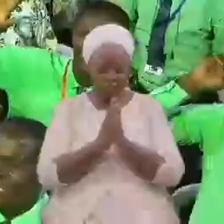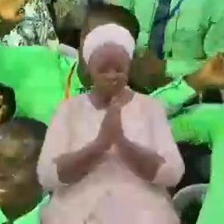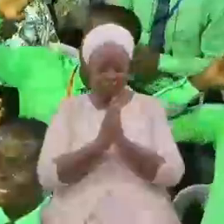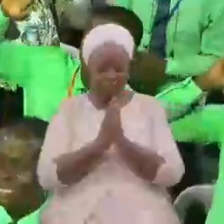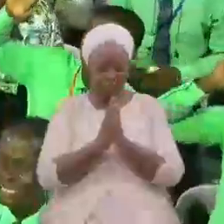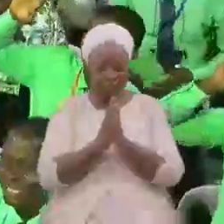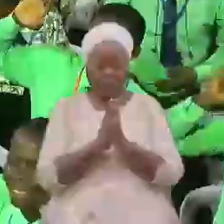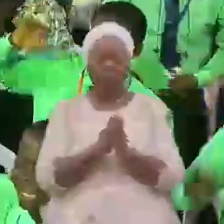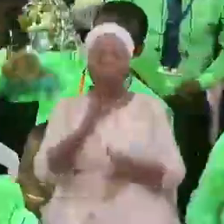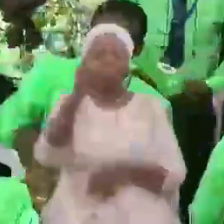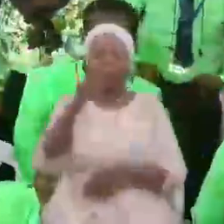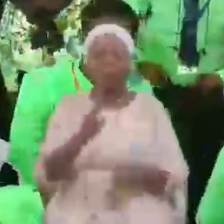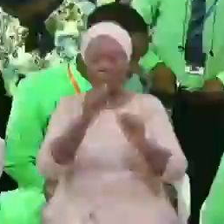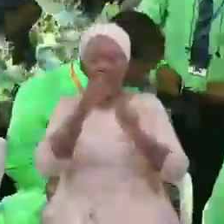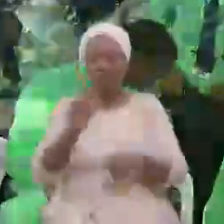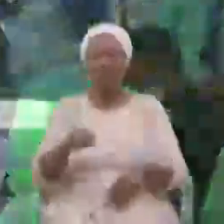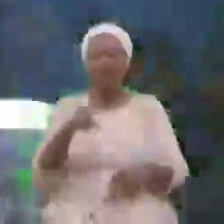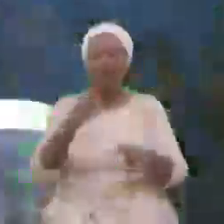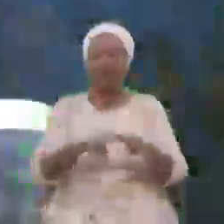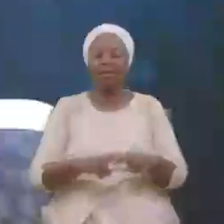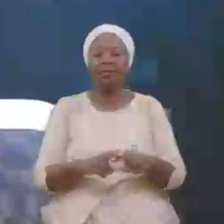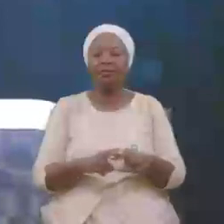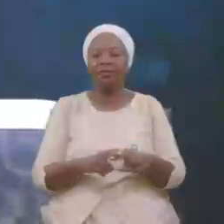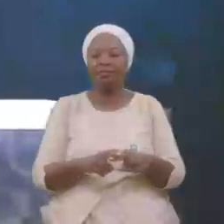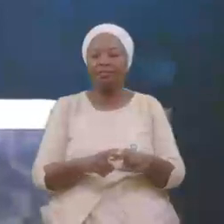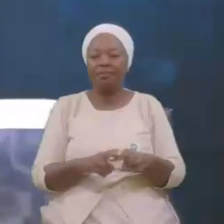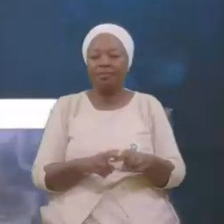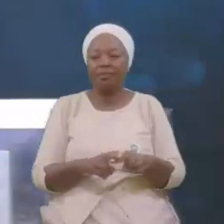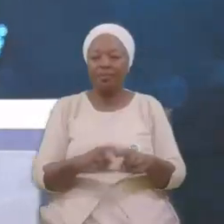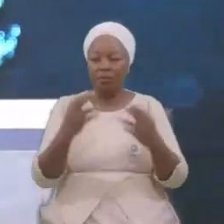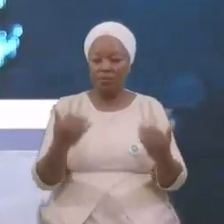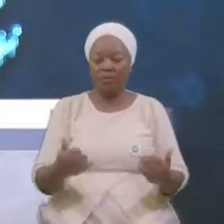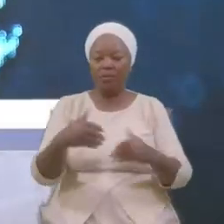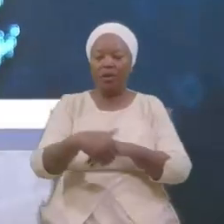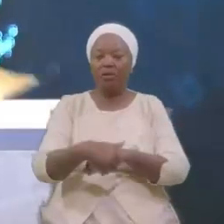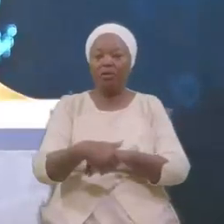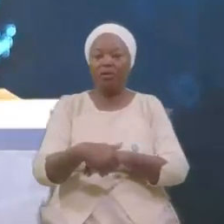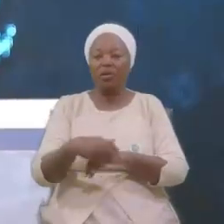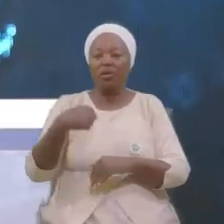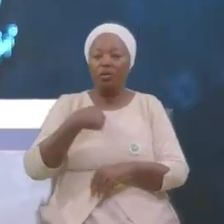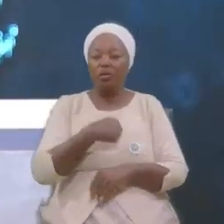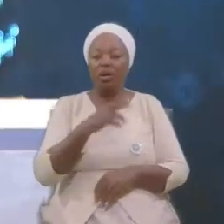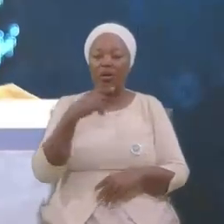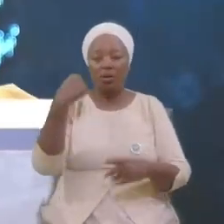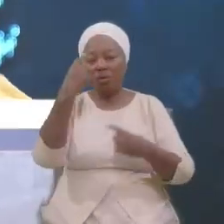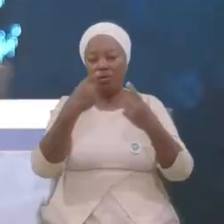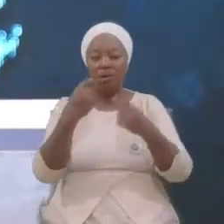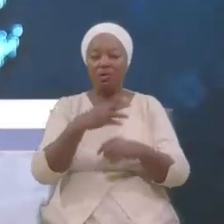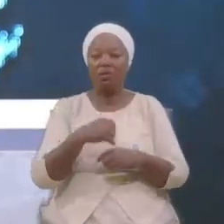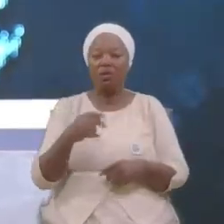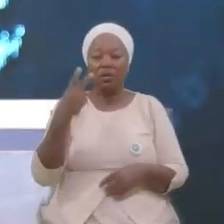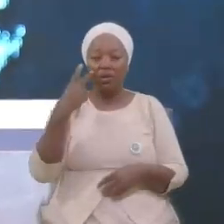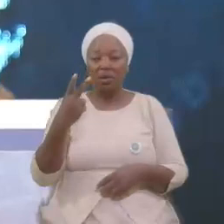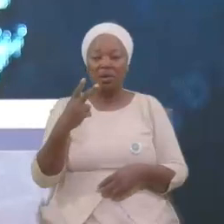God bless you. You can sit down. Tonight, we're considering